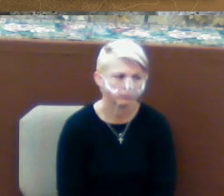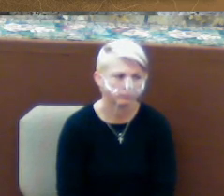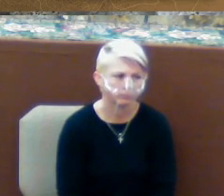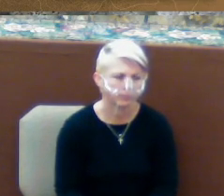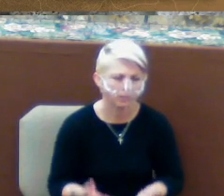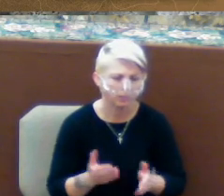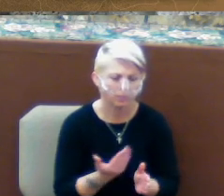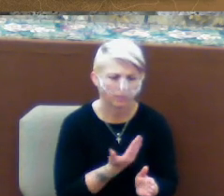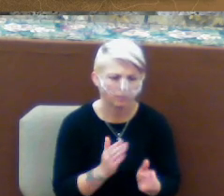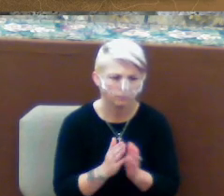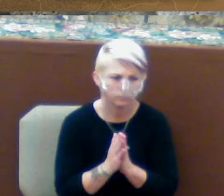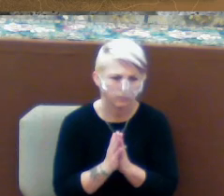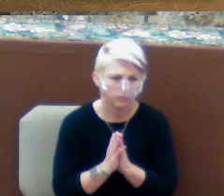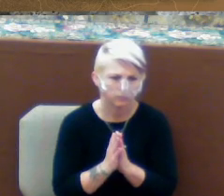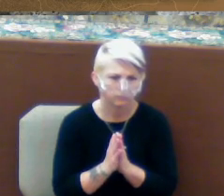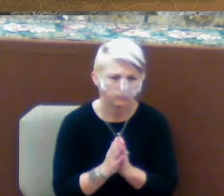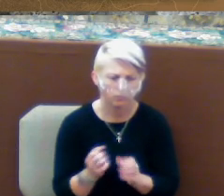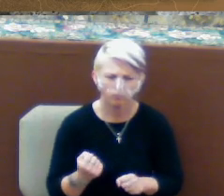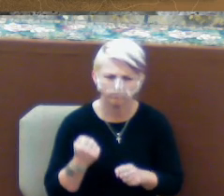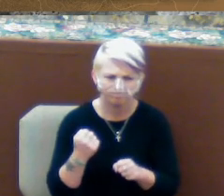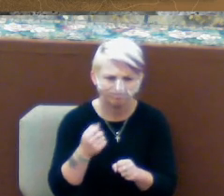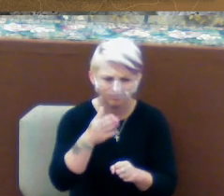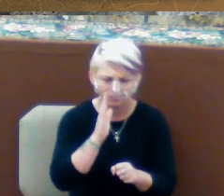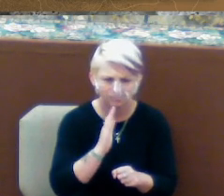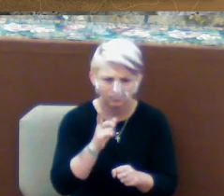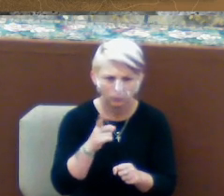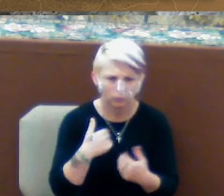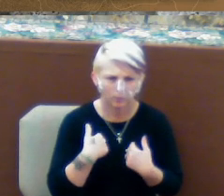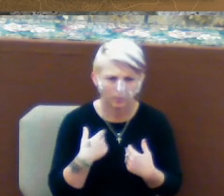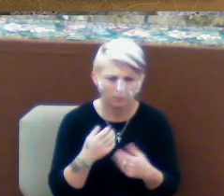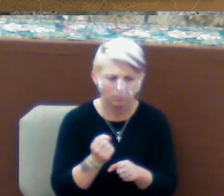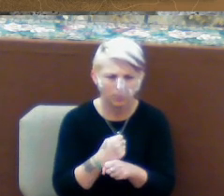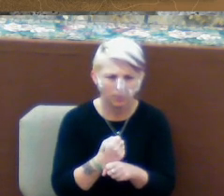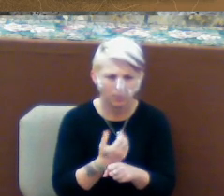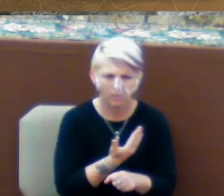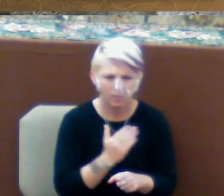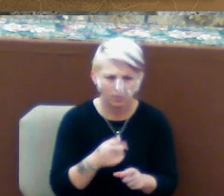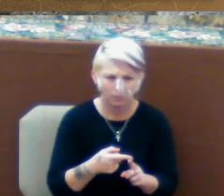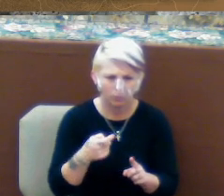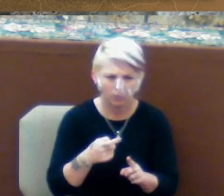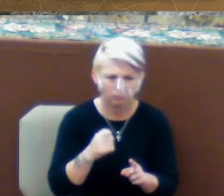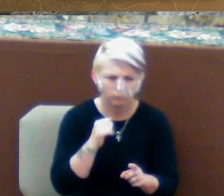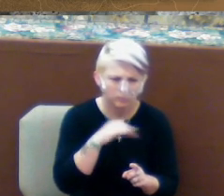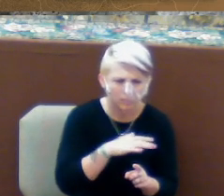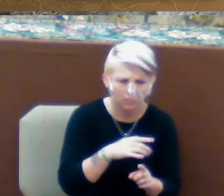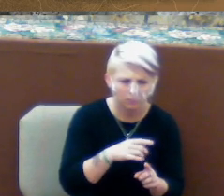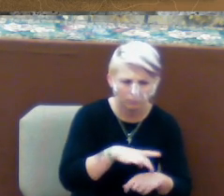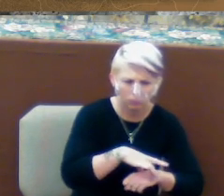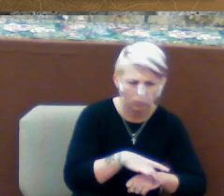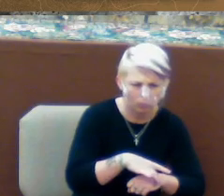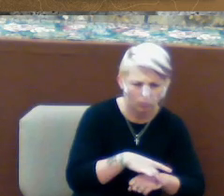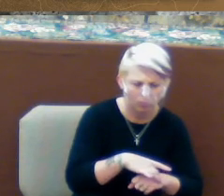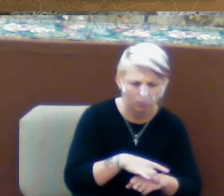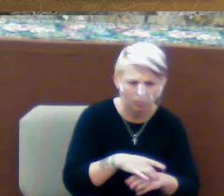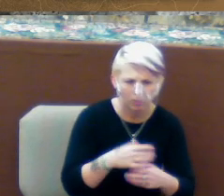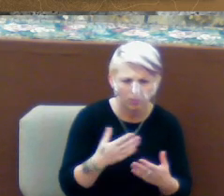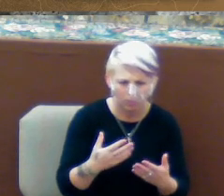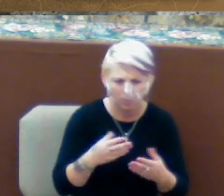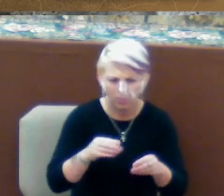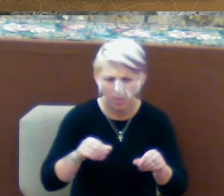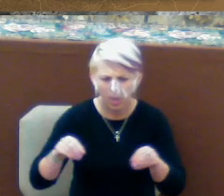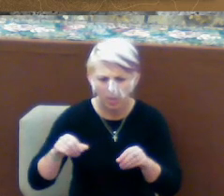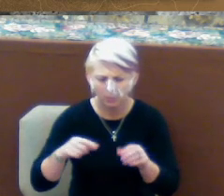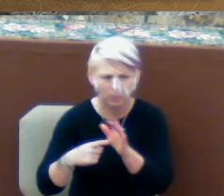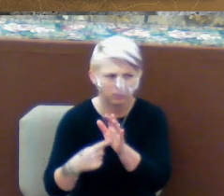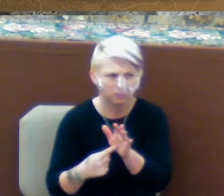Let us pray. Almighty God, you have created us out of the dust of the earth. May these ashes be